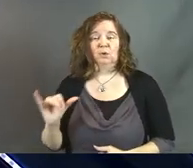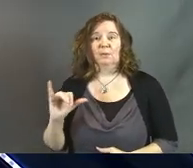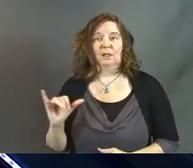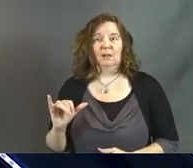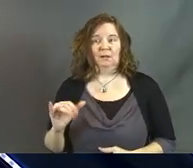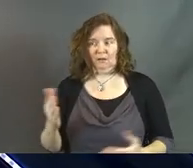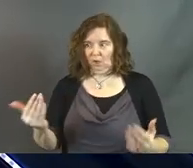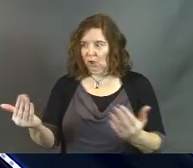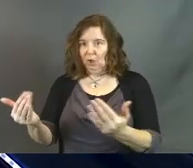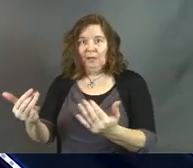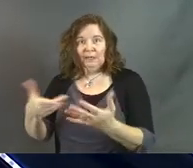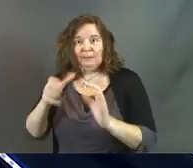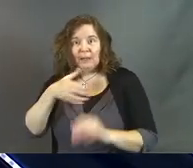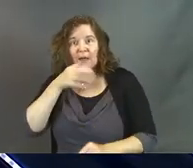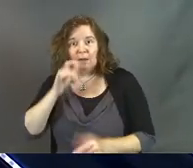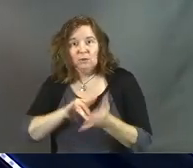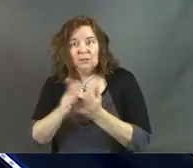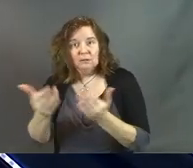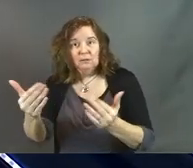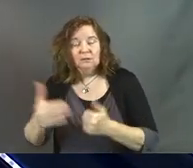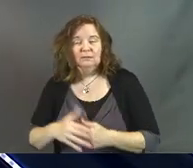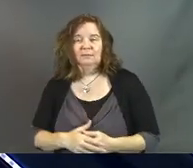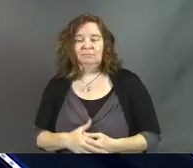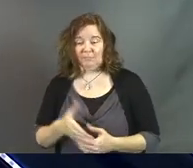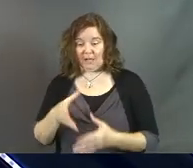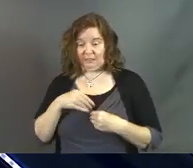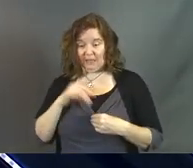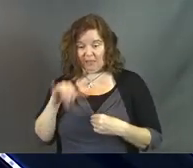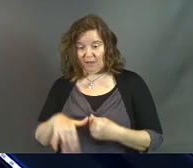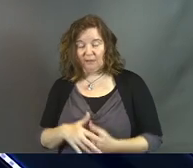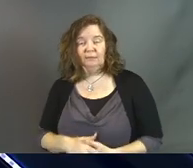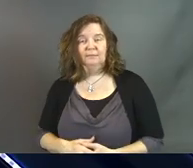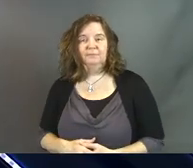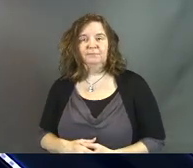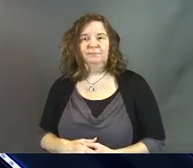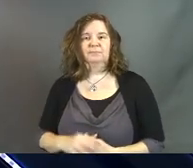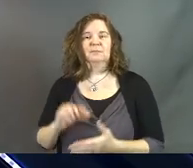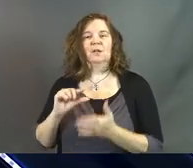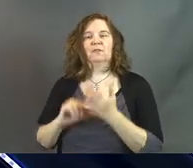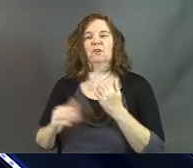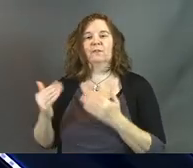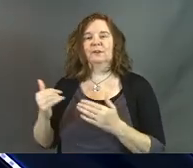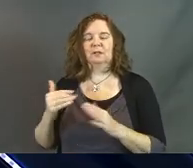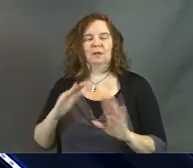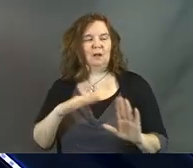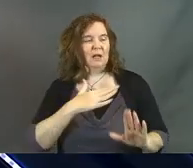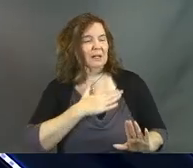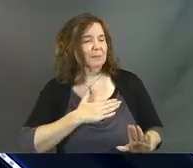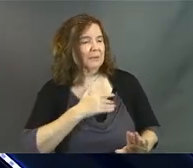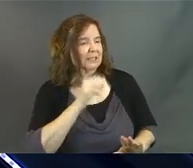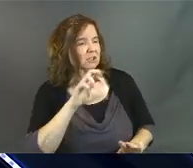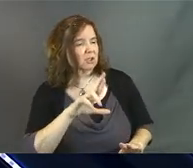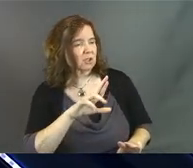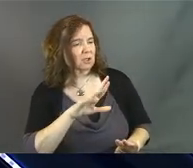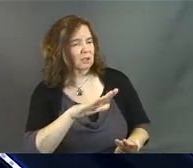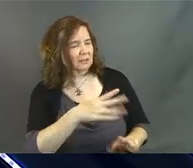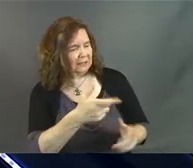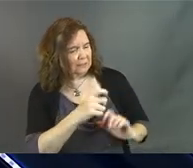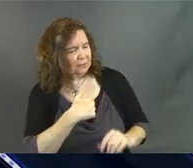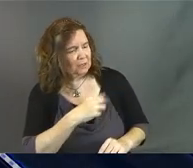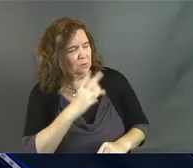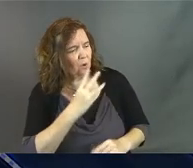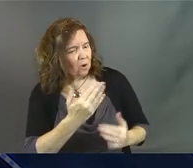like her. You'd be like, give me that cup, Jesus. I'll take that. Verse 15, please, sir, the woman said, give me this